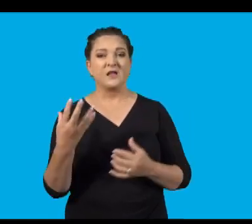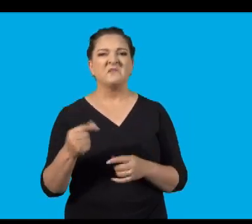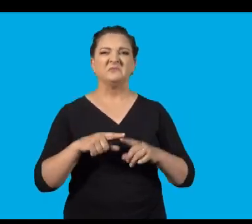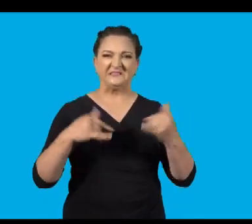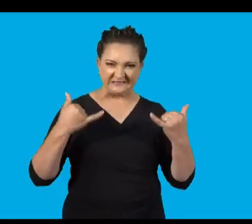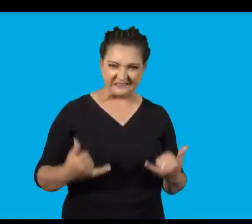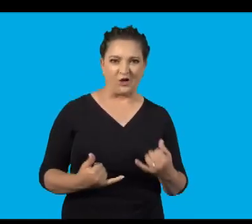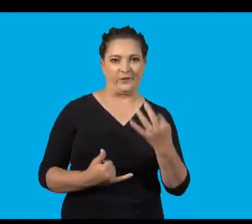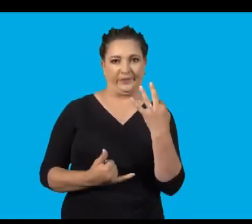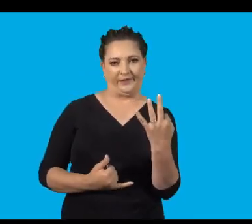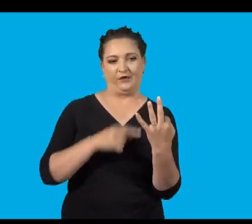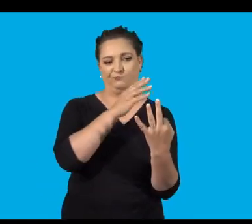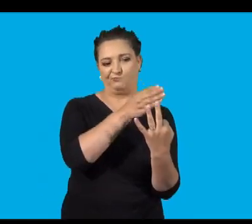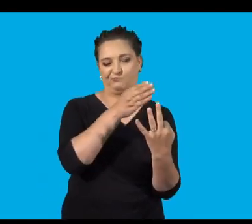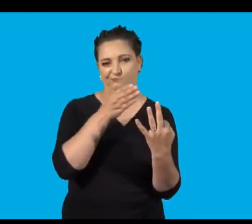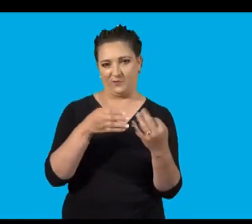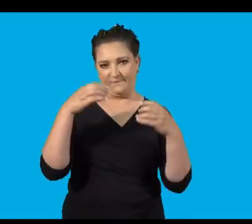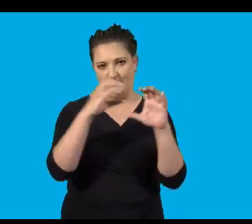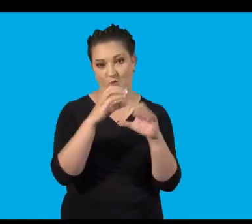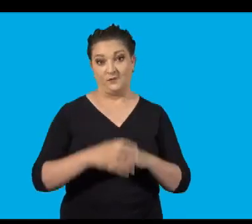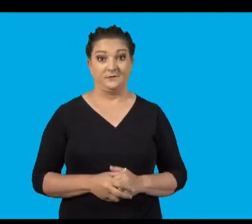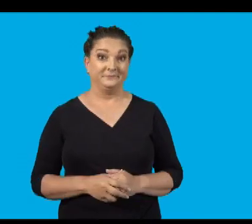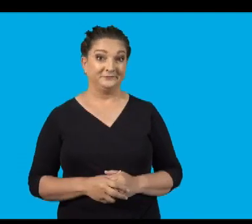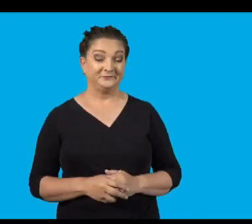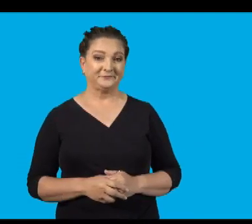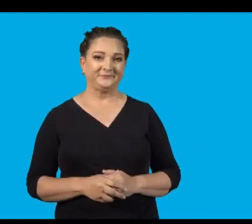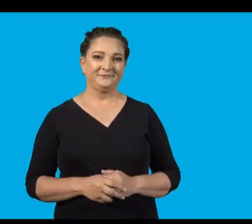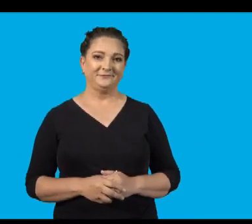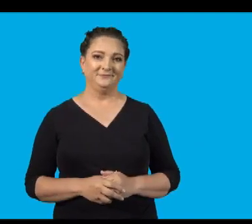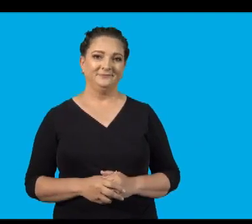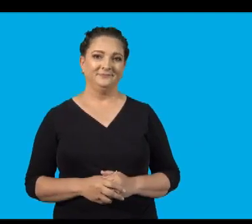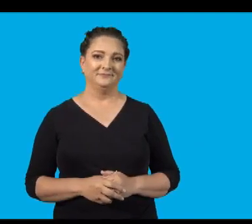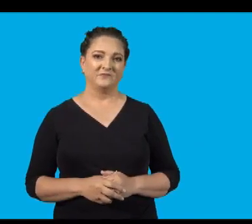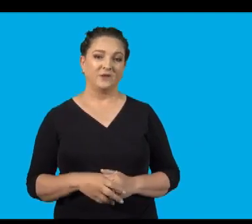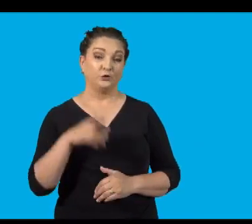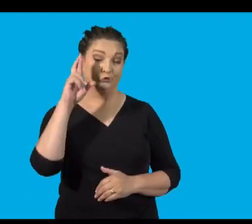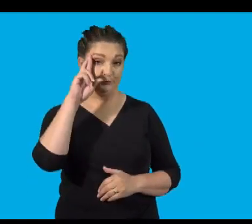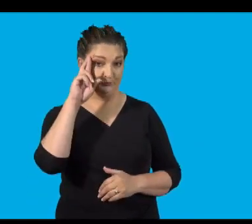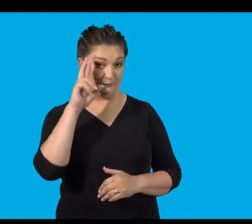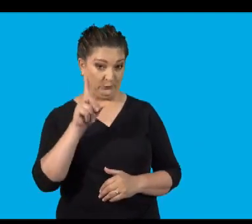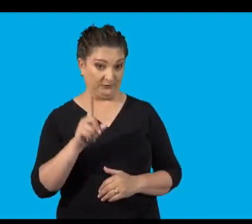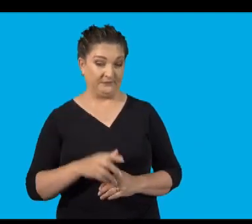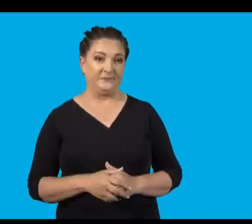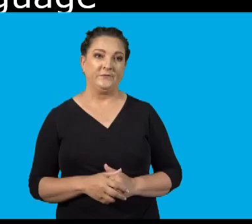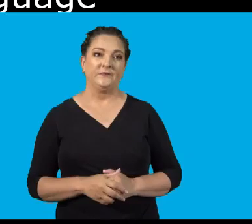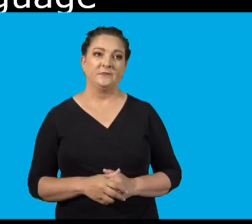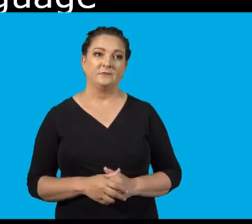lesson is going to focus on these three elements, okay? Now remember,